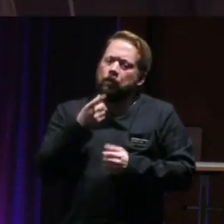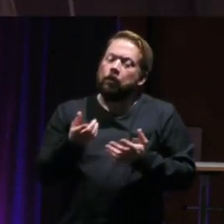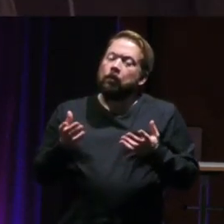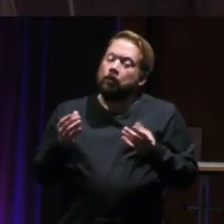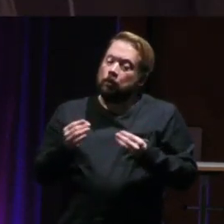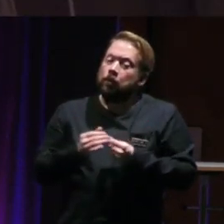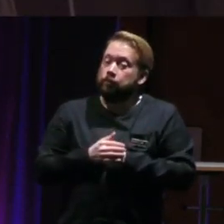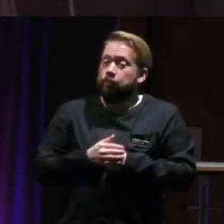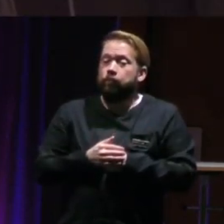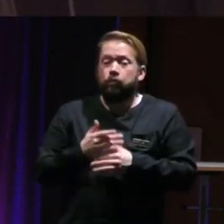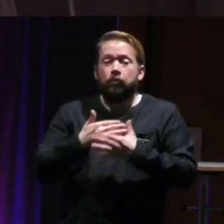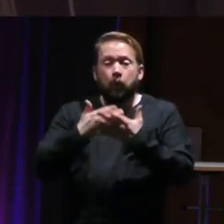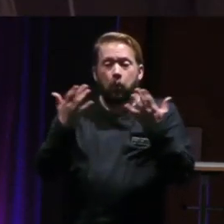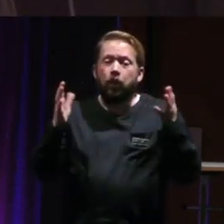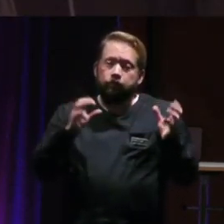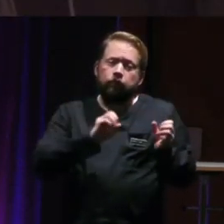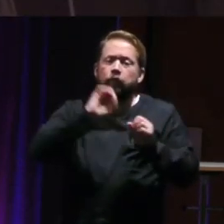of